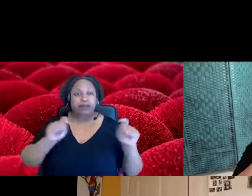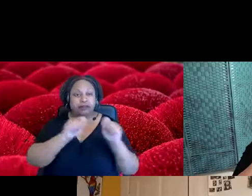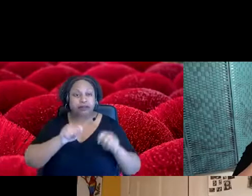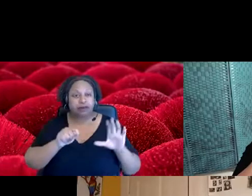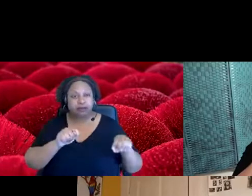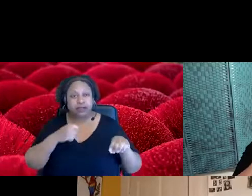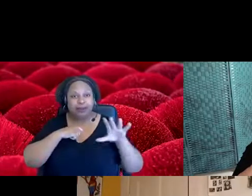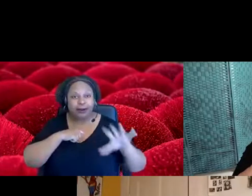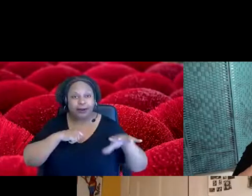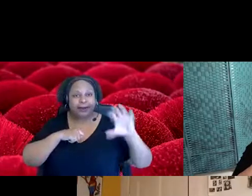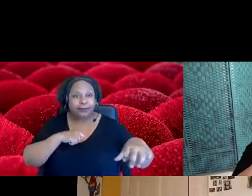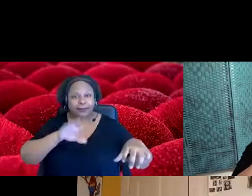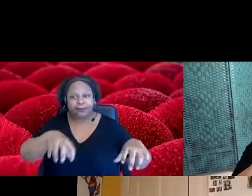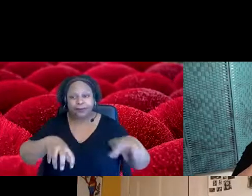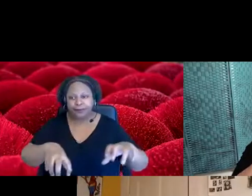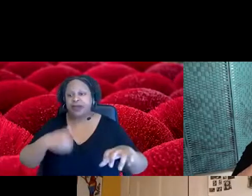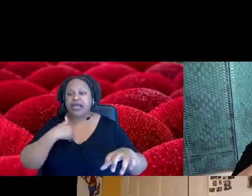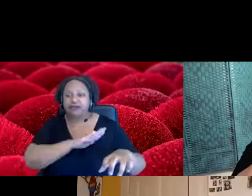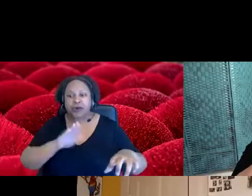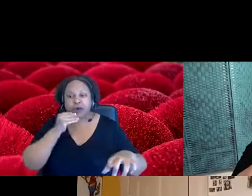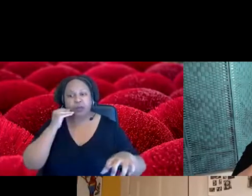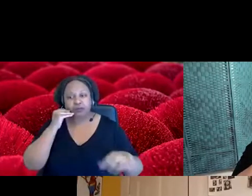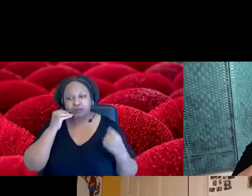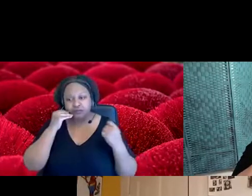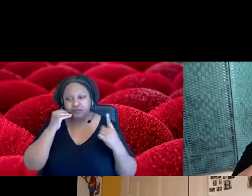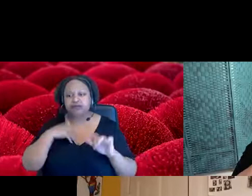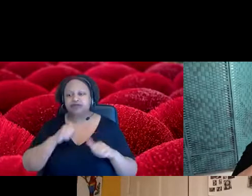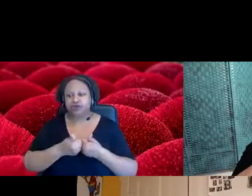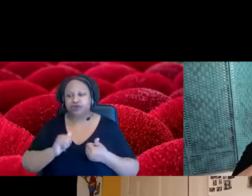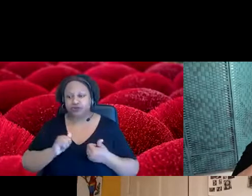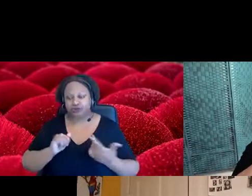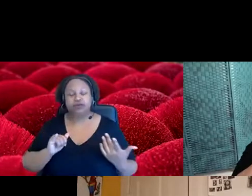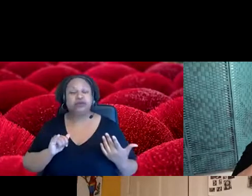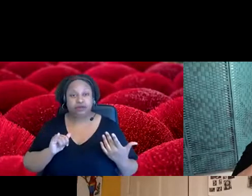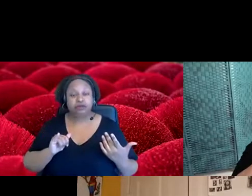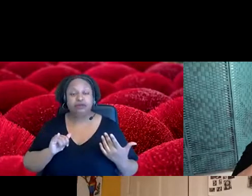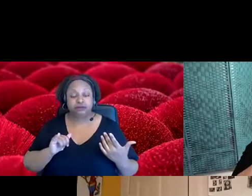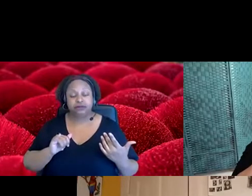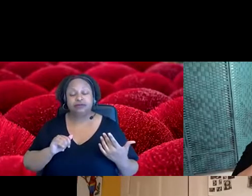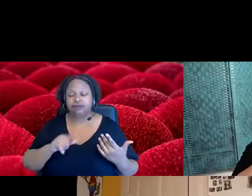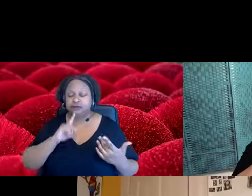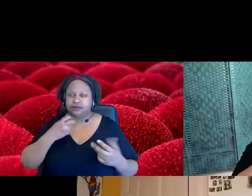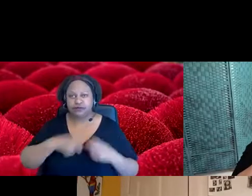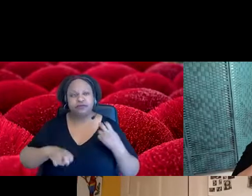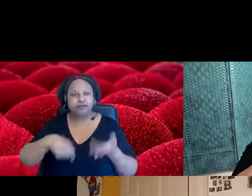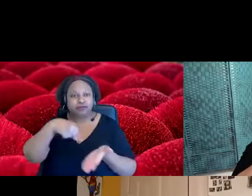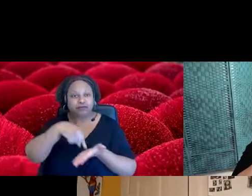their associated challenges. I know that it's extremely challenging to be able to maintain a space at this